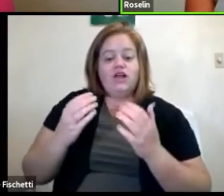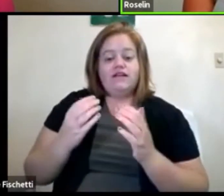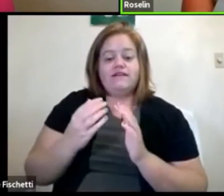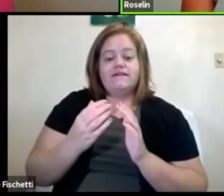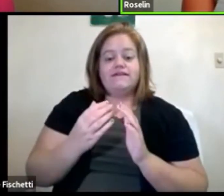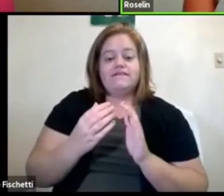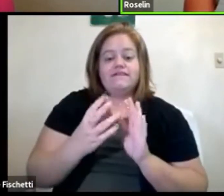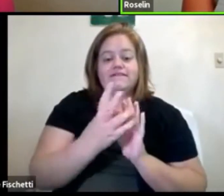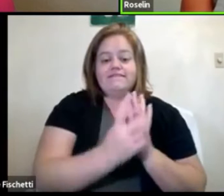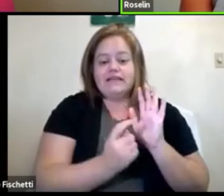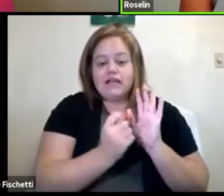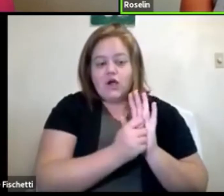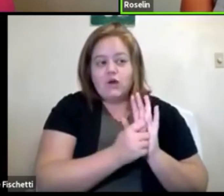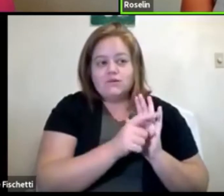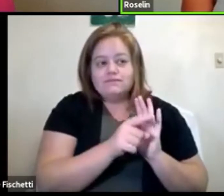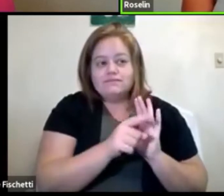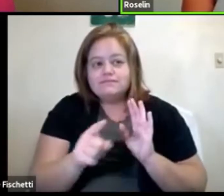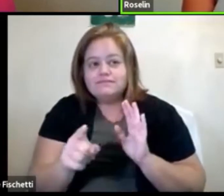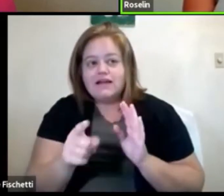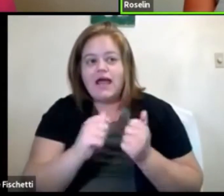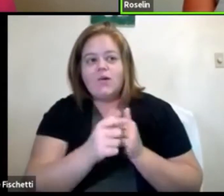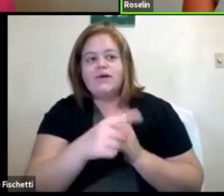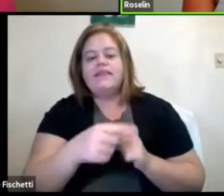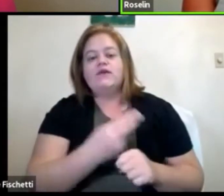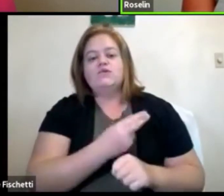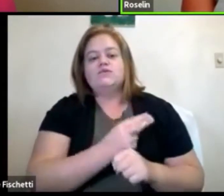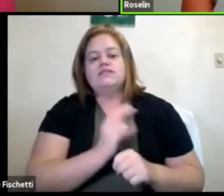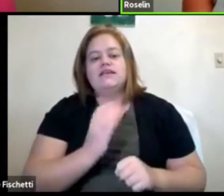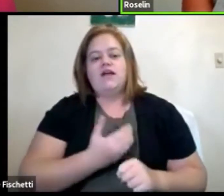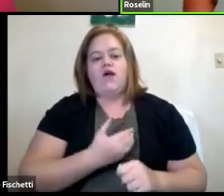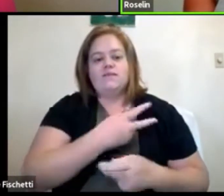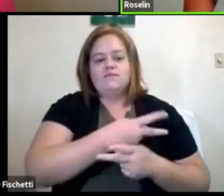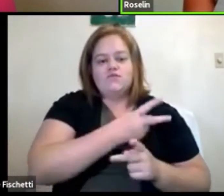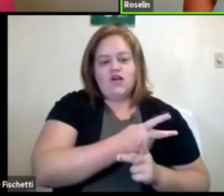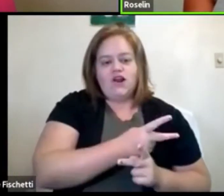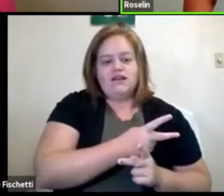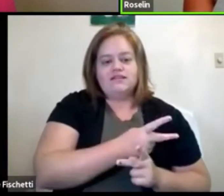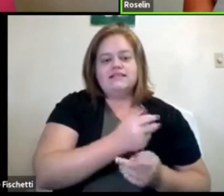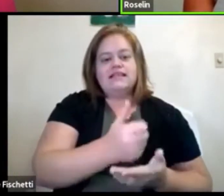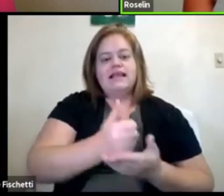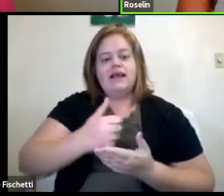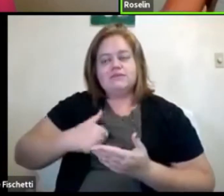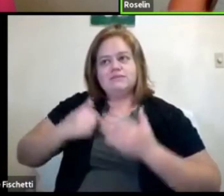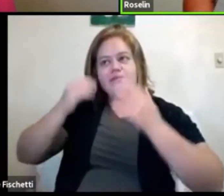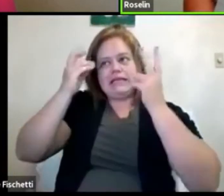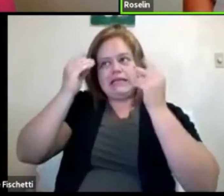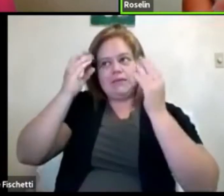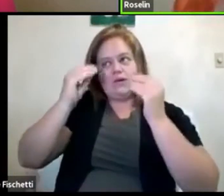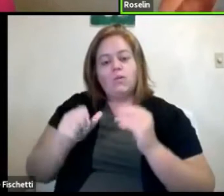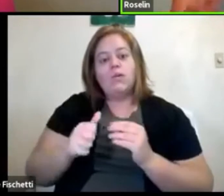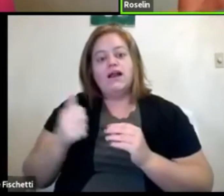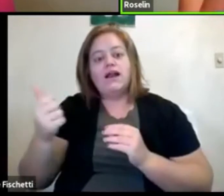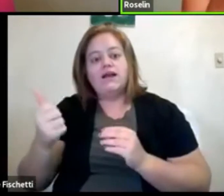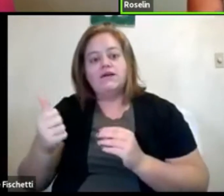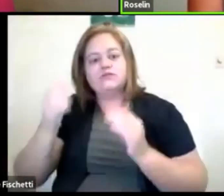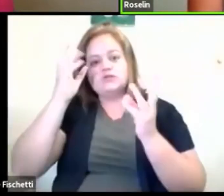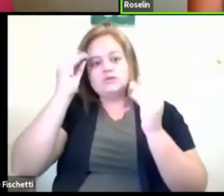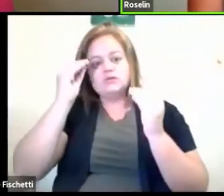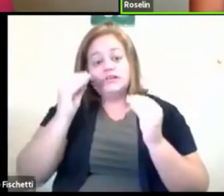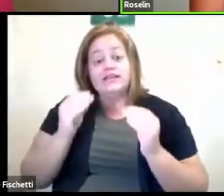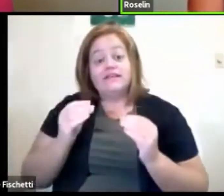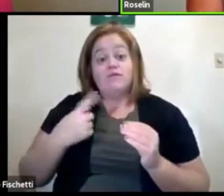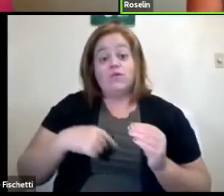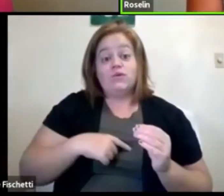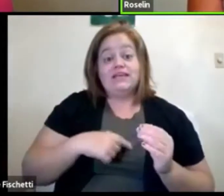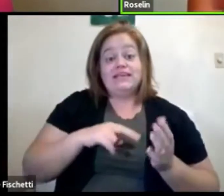watch videos to see how people are using different products, because that can give me ideas on, we intend the